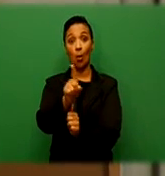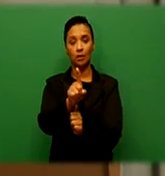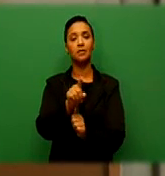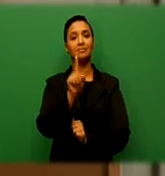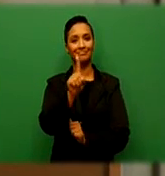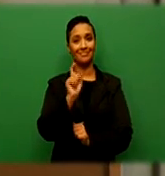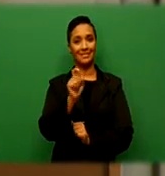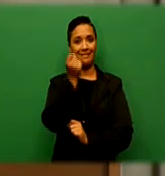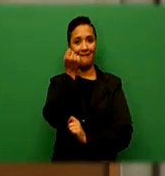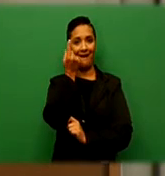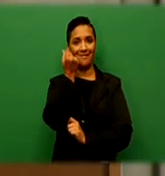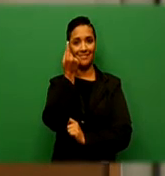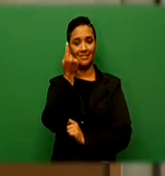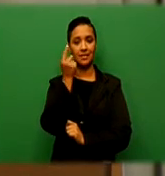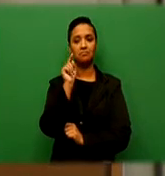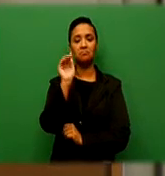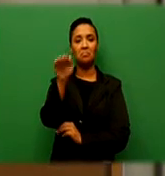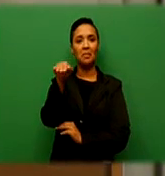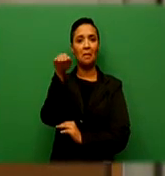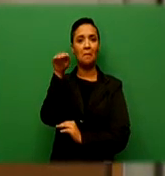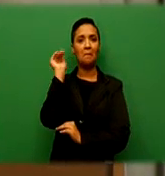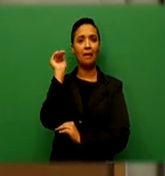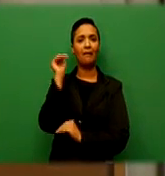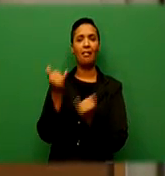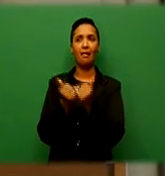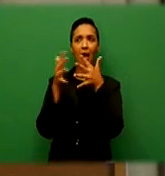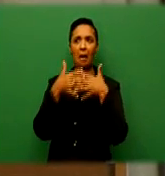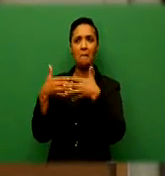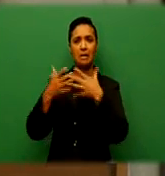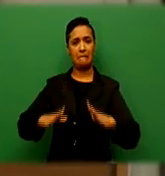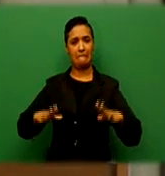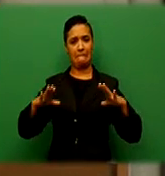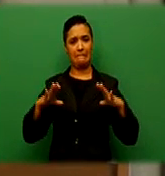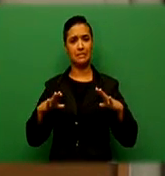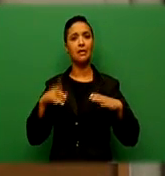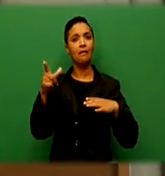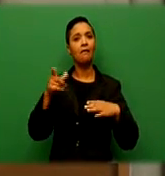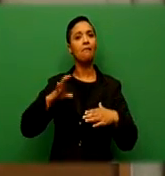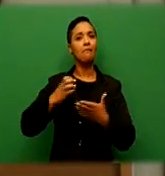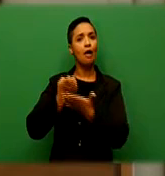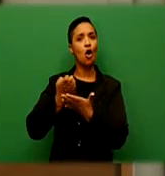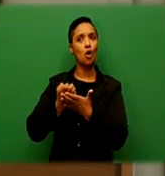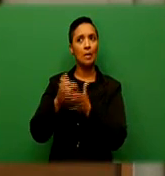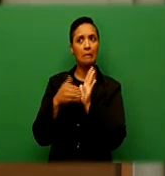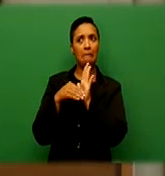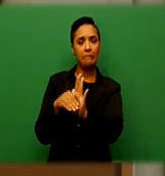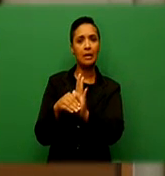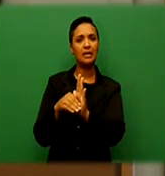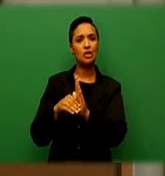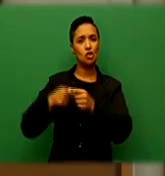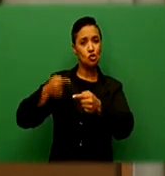central banks in advanced economies try to do market guidance. They are struggling to create inflation.